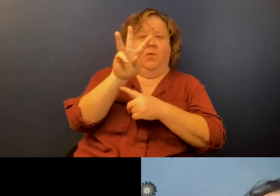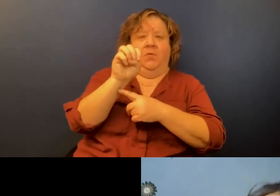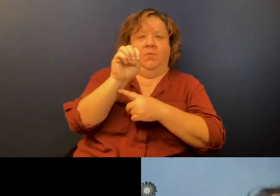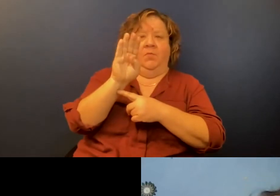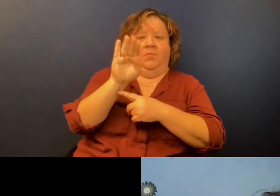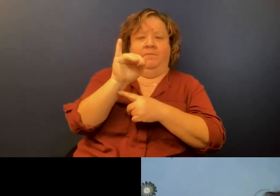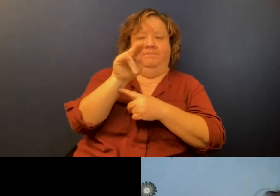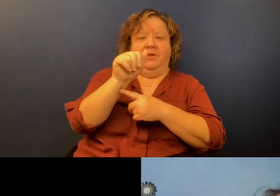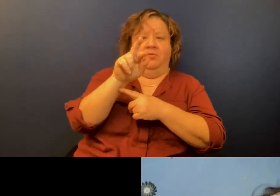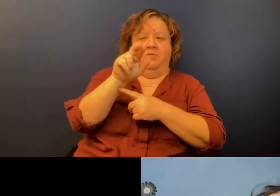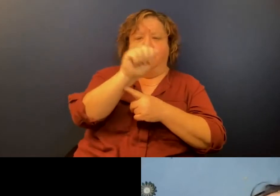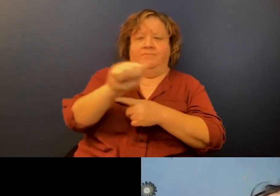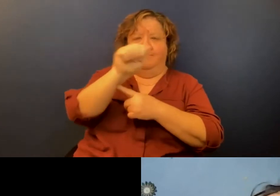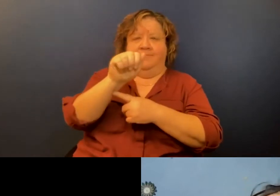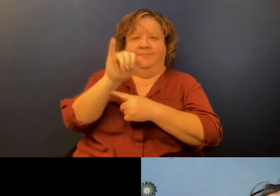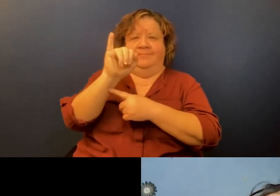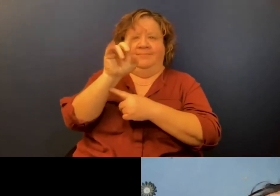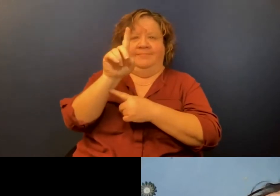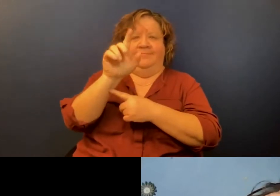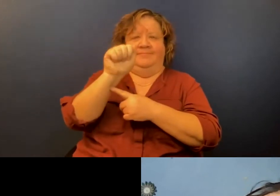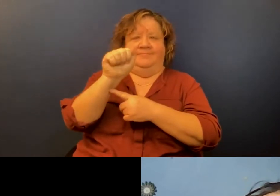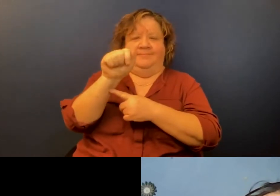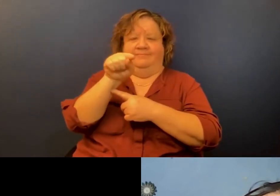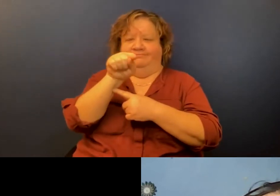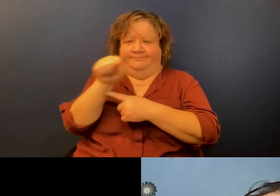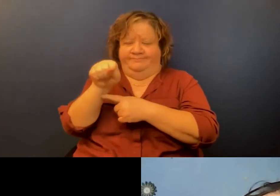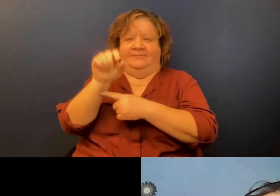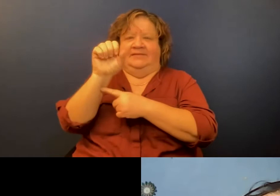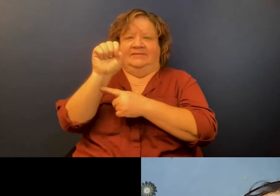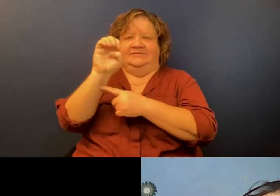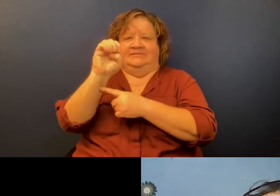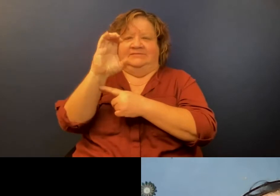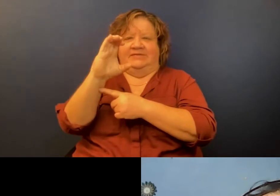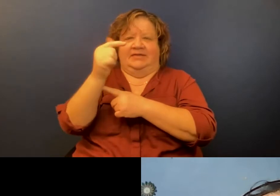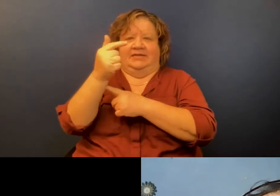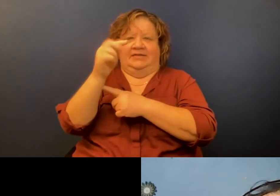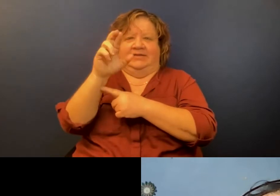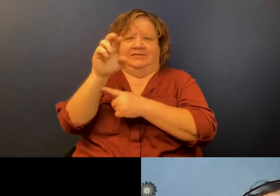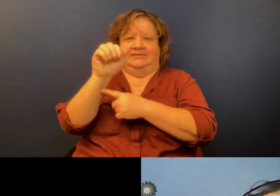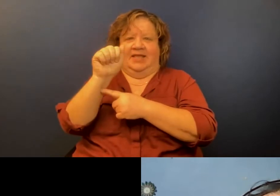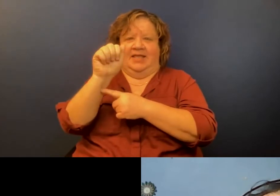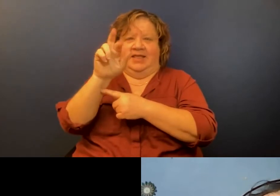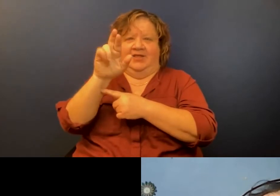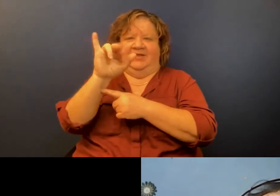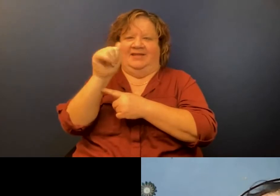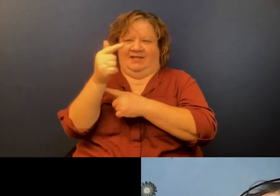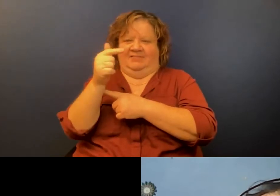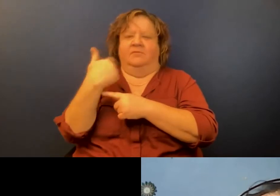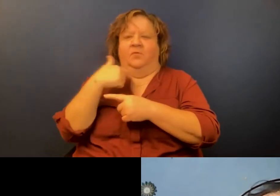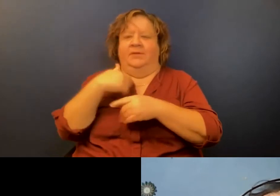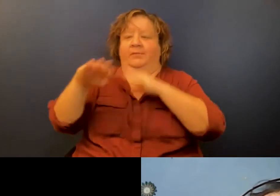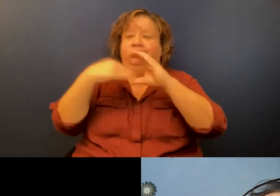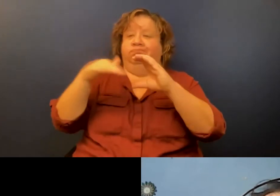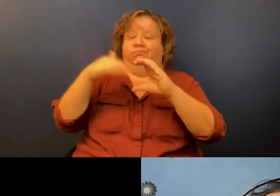IDA-secretary, and we will try and answer all your questions. Please do adhere